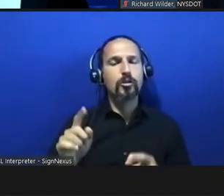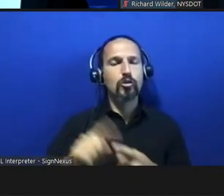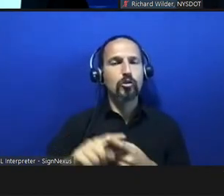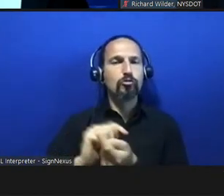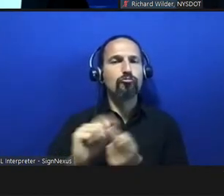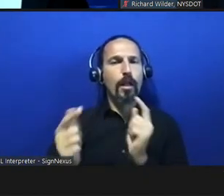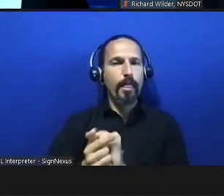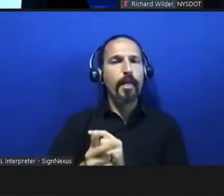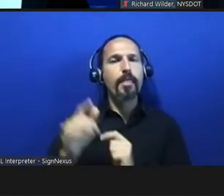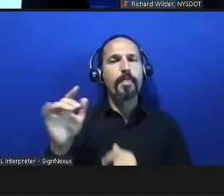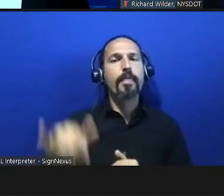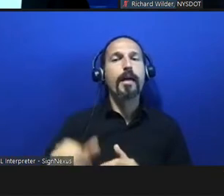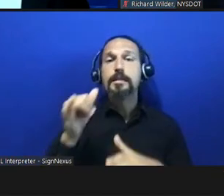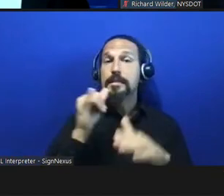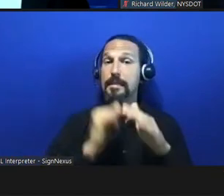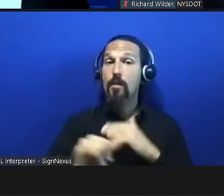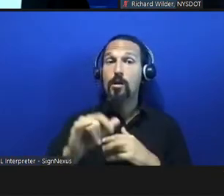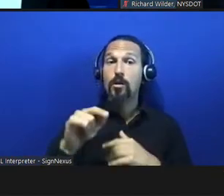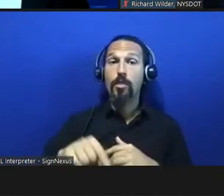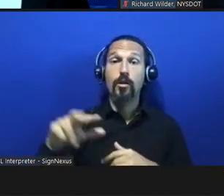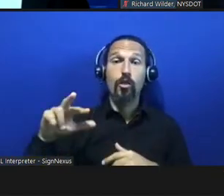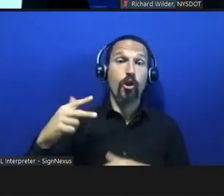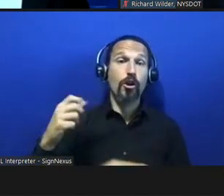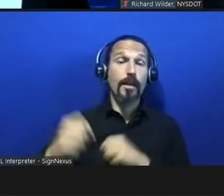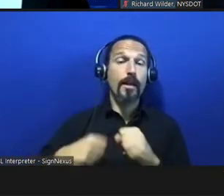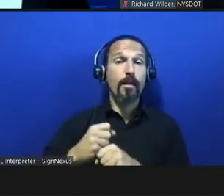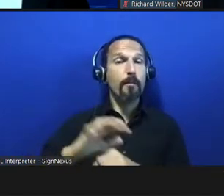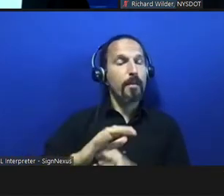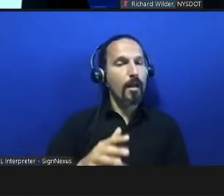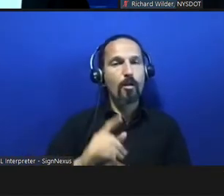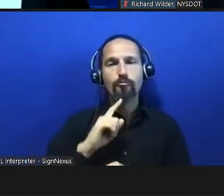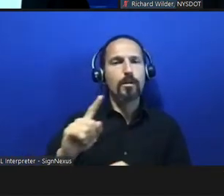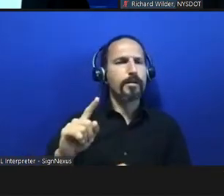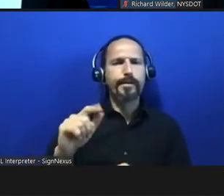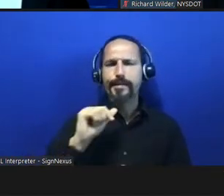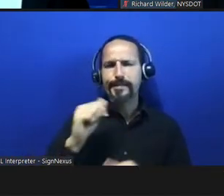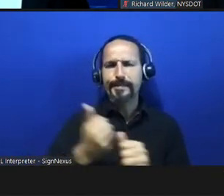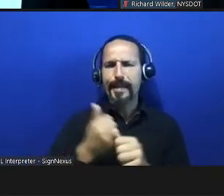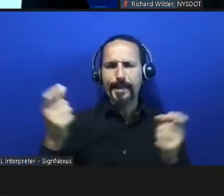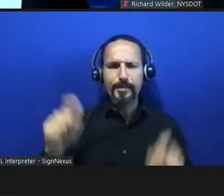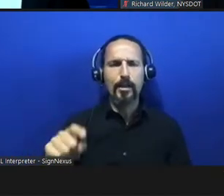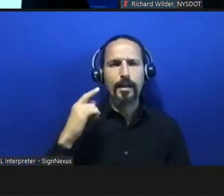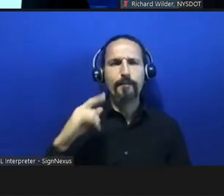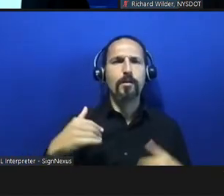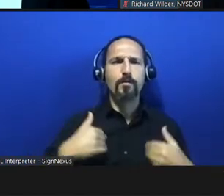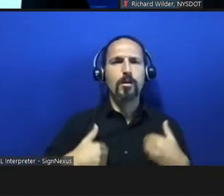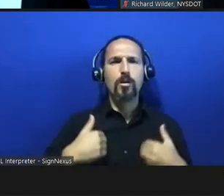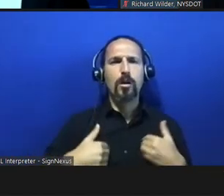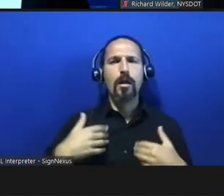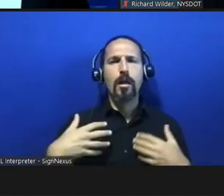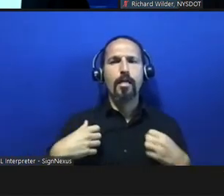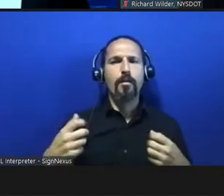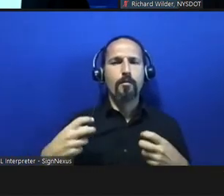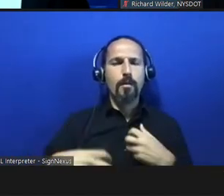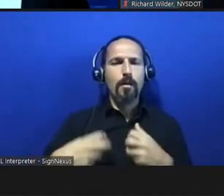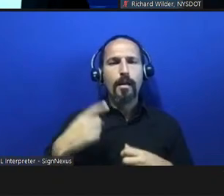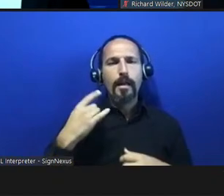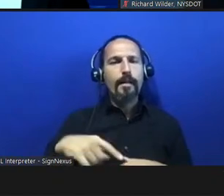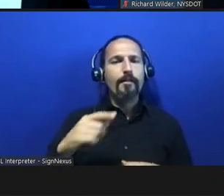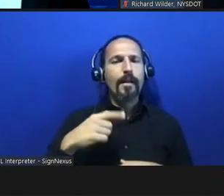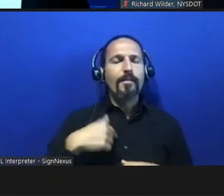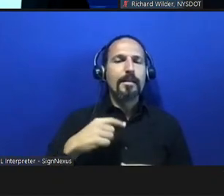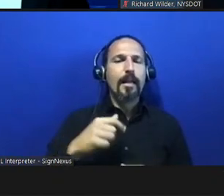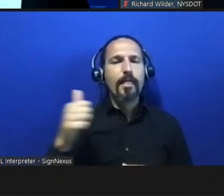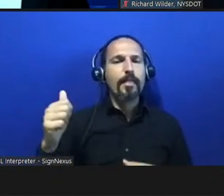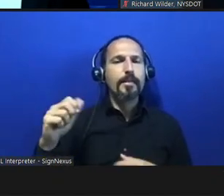the subway during this third year of the pandemic remains incredibly unsafe for those immunocompromised even the young ones who have underlying